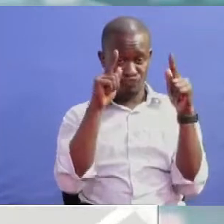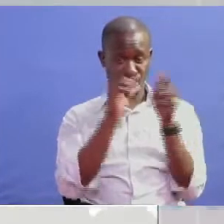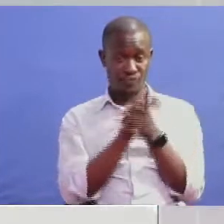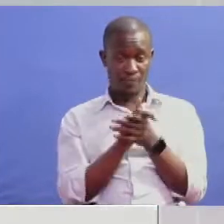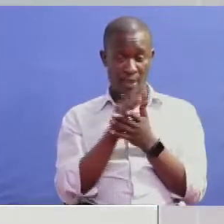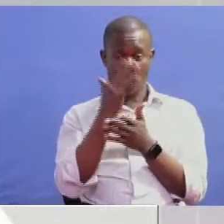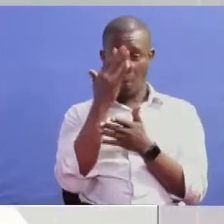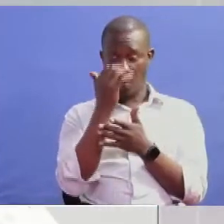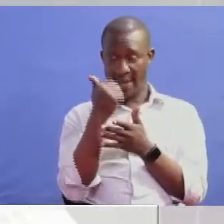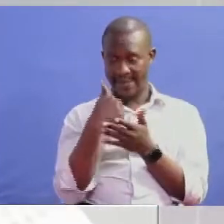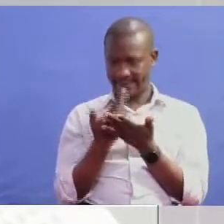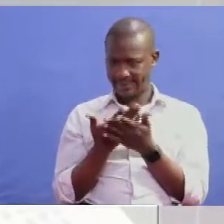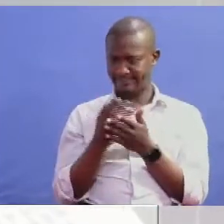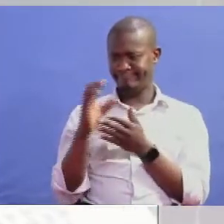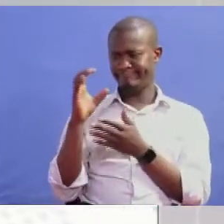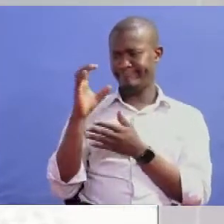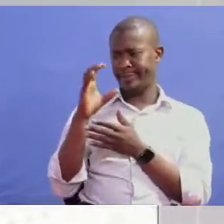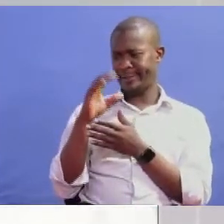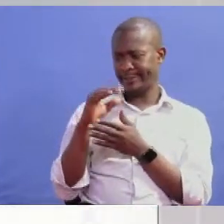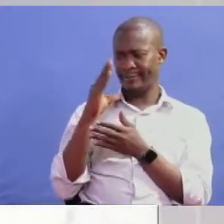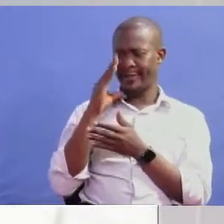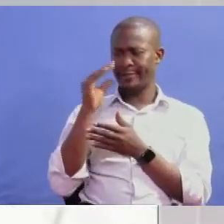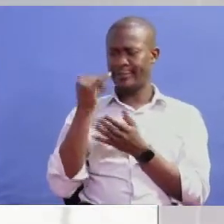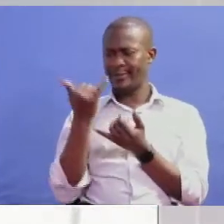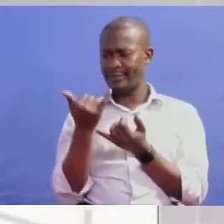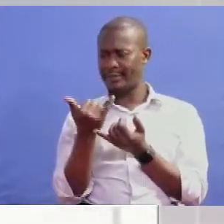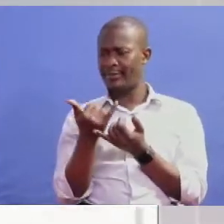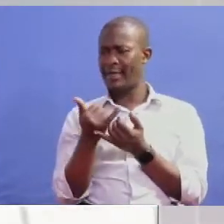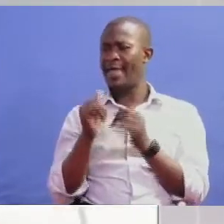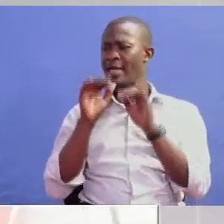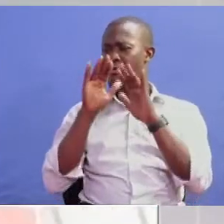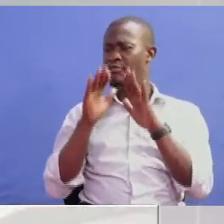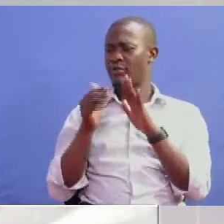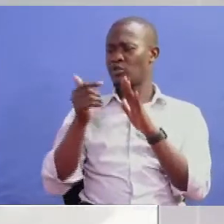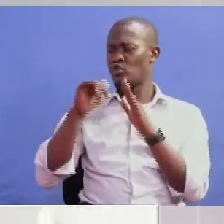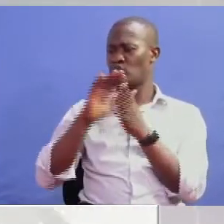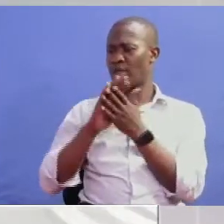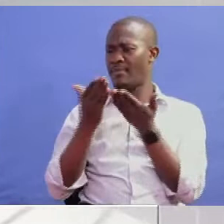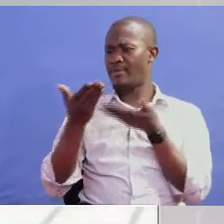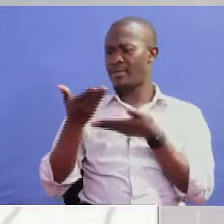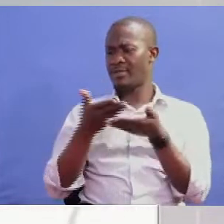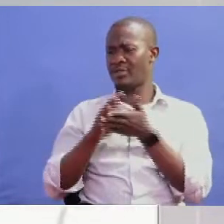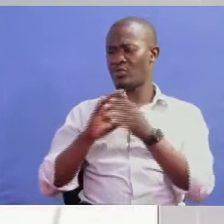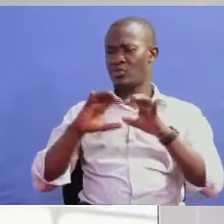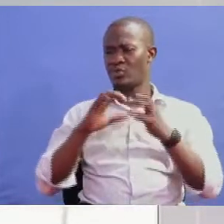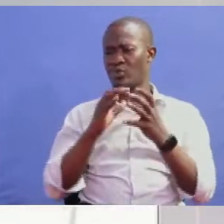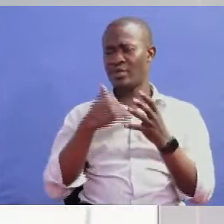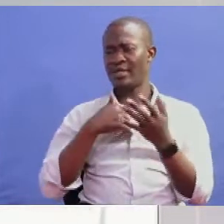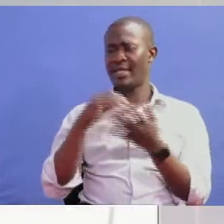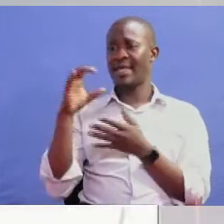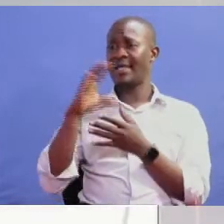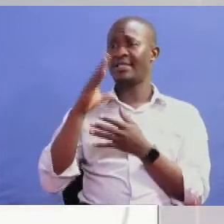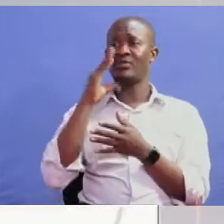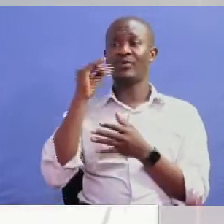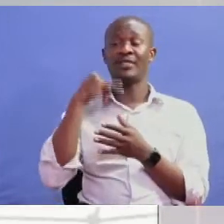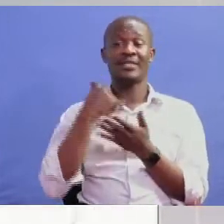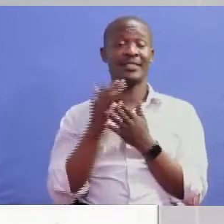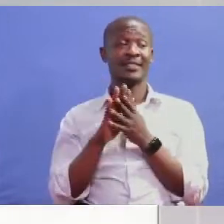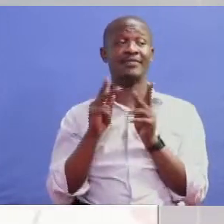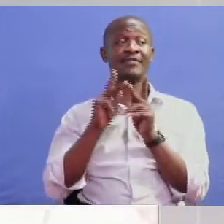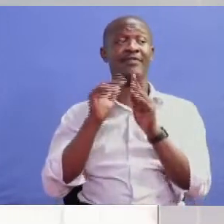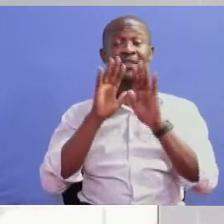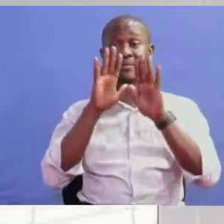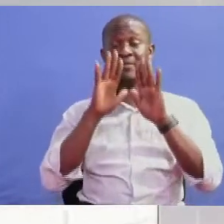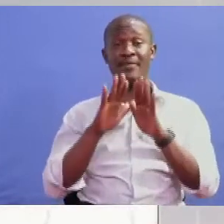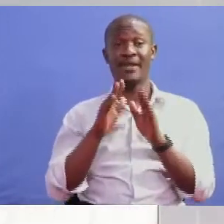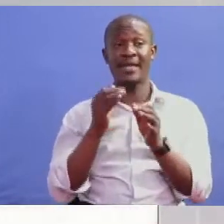why is the customer experience now so crucial in today's business world? Customer experience is so crucial